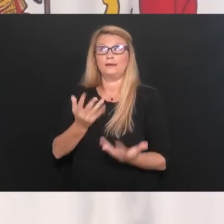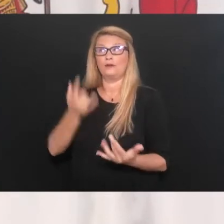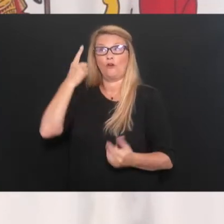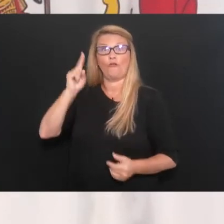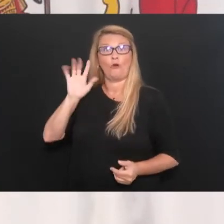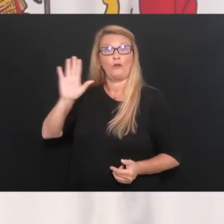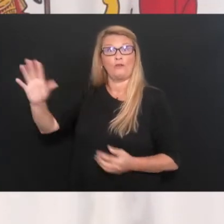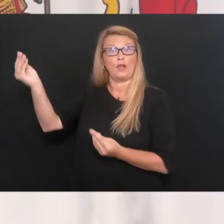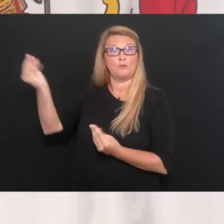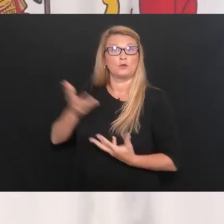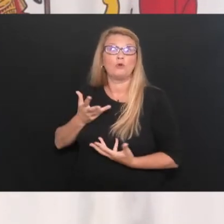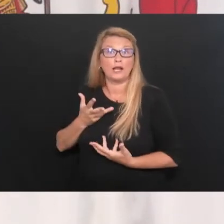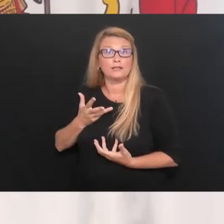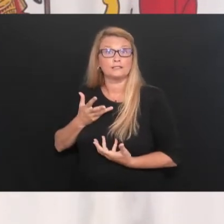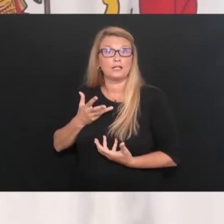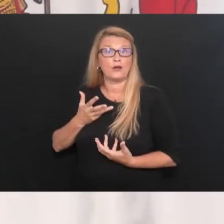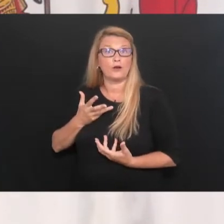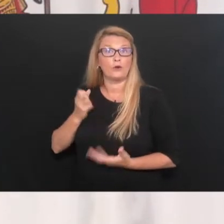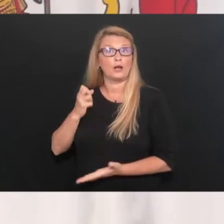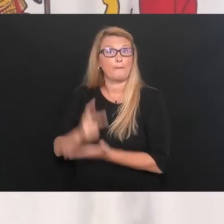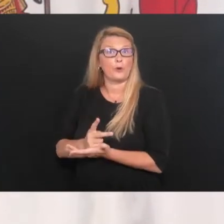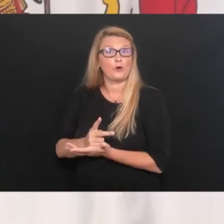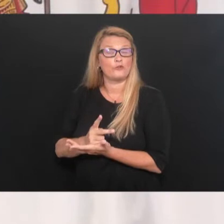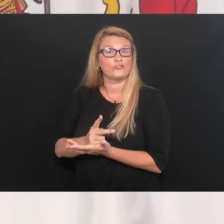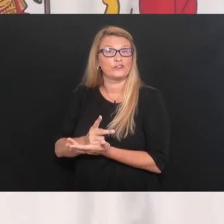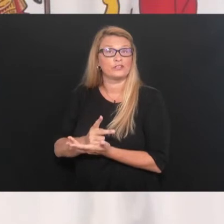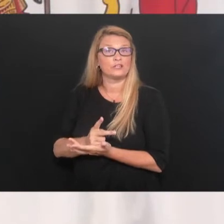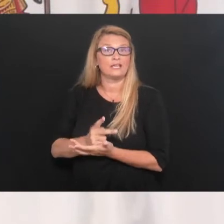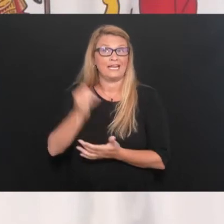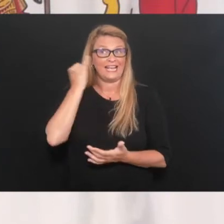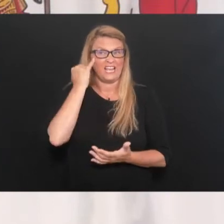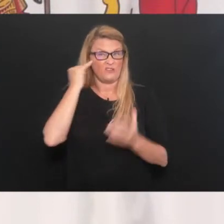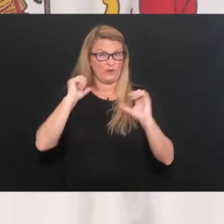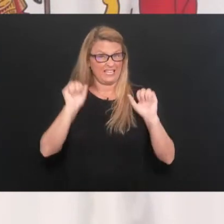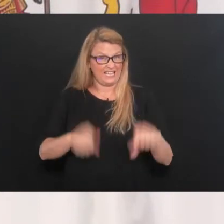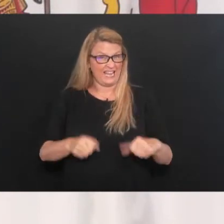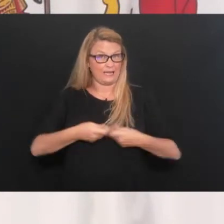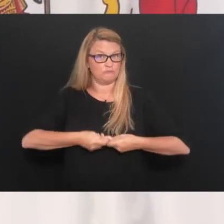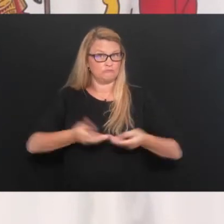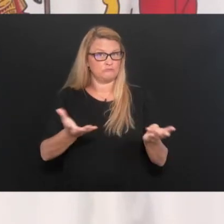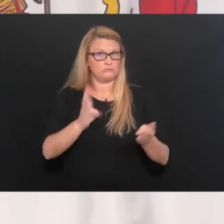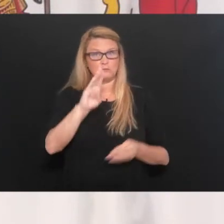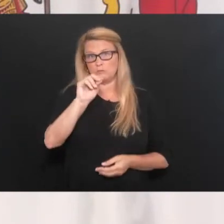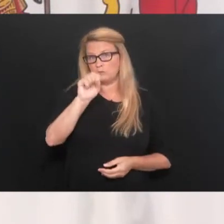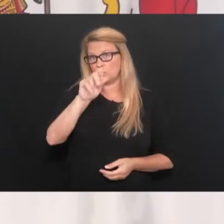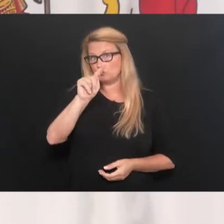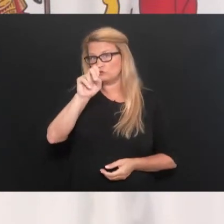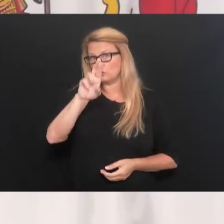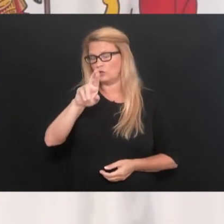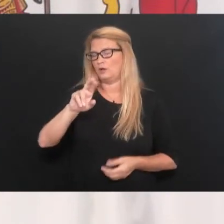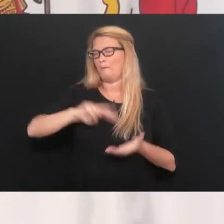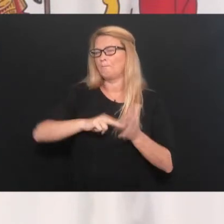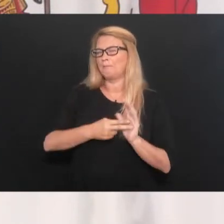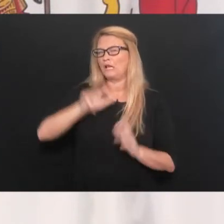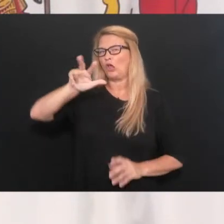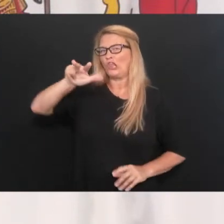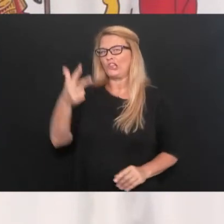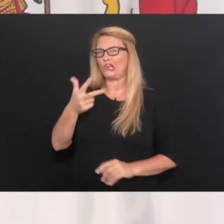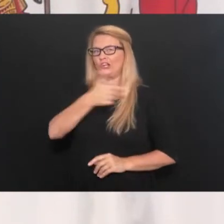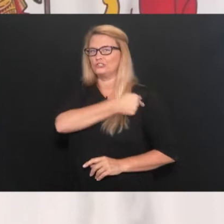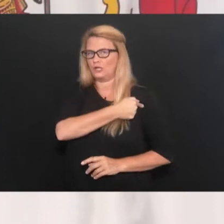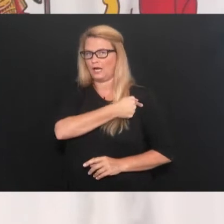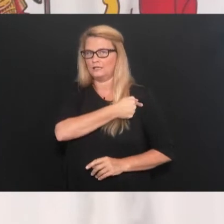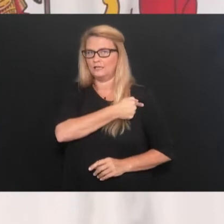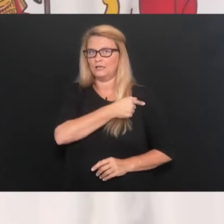waiting for them to give us the go-ahead that we can start giving booster shots to our people that are 60 and older, that need